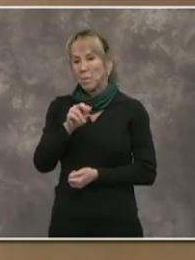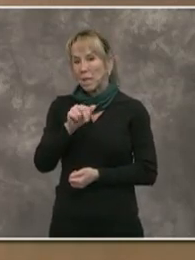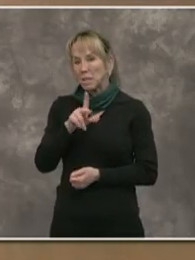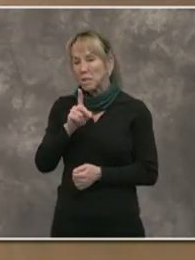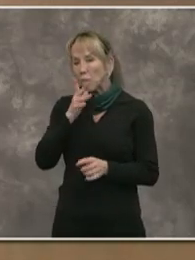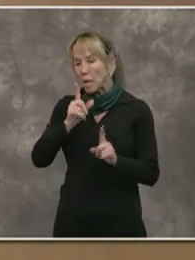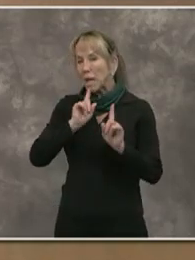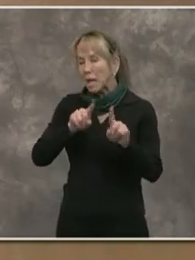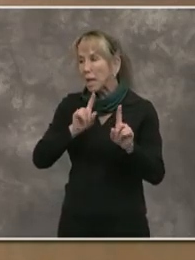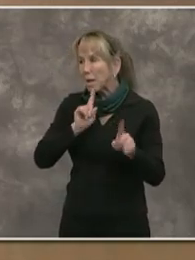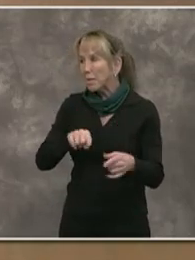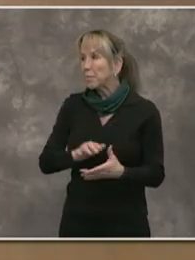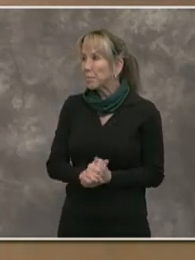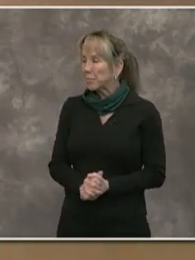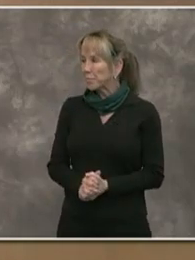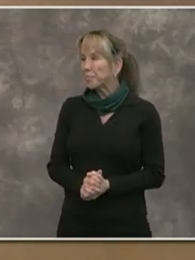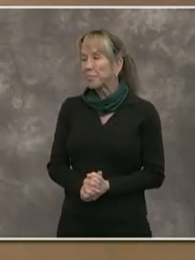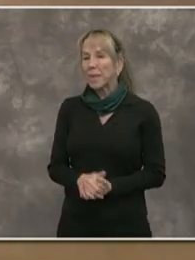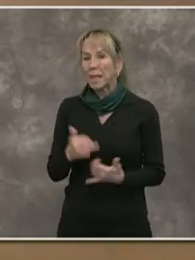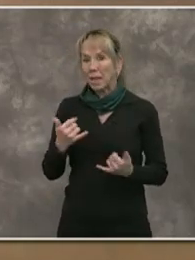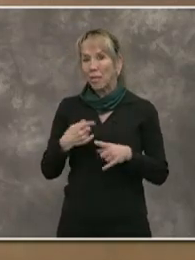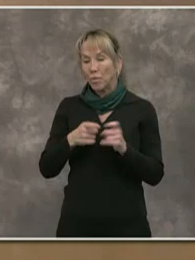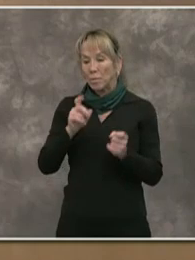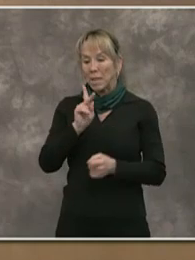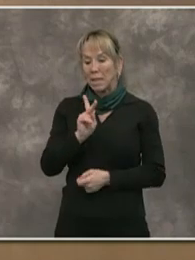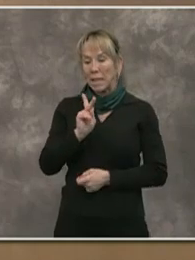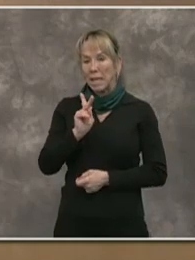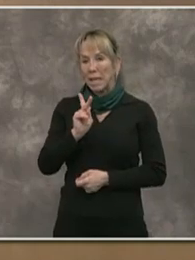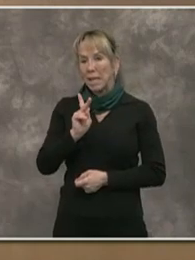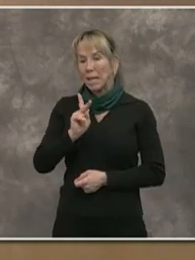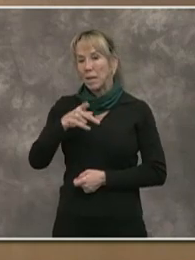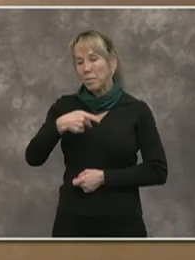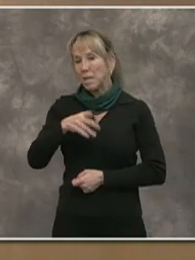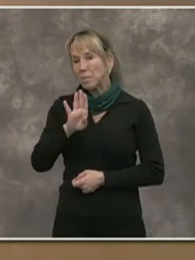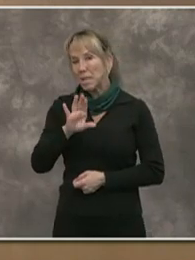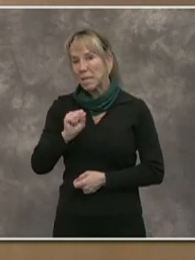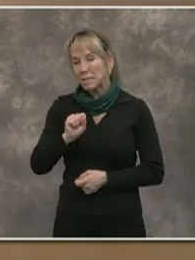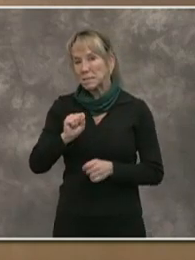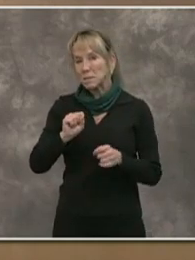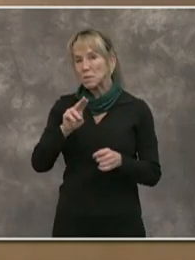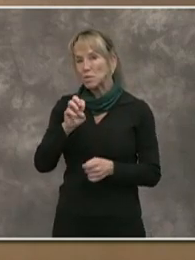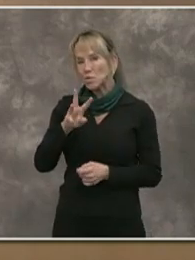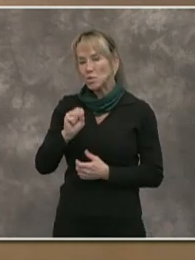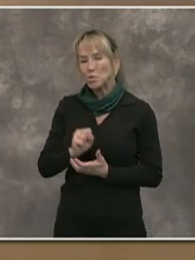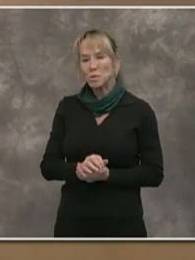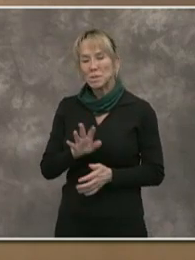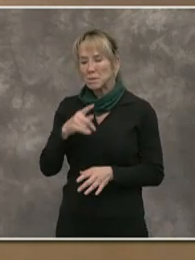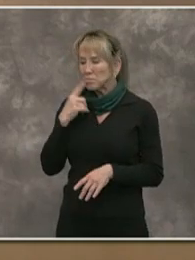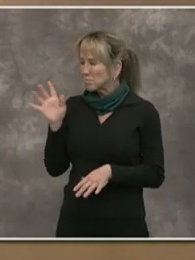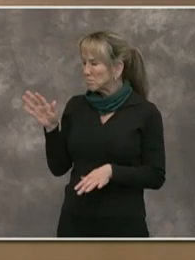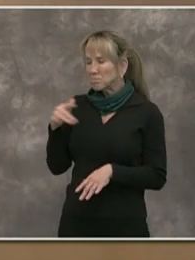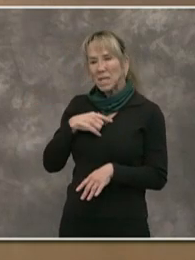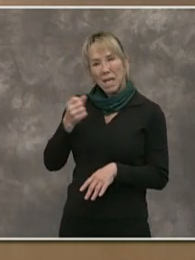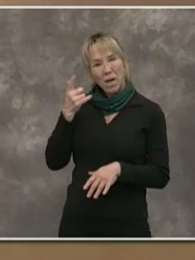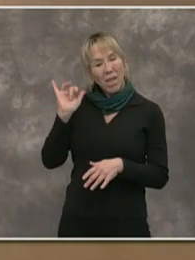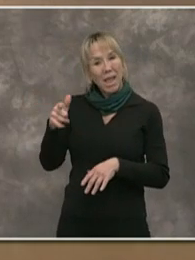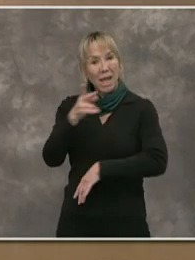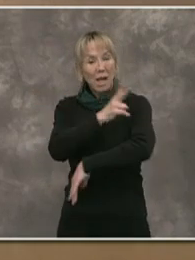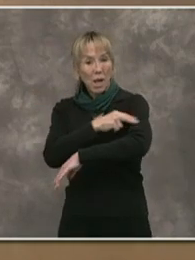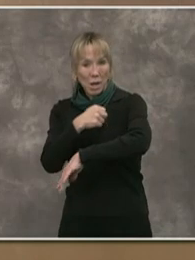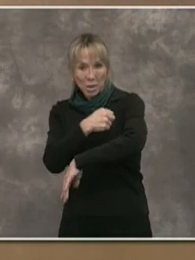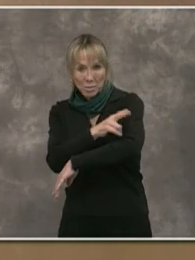is from Tara Minto with KPBS News. She writes, 1, as I understand it, the hospitalization figures you provide are